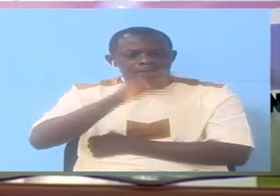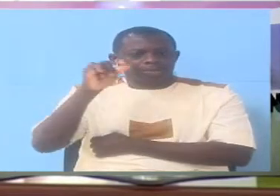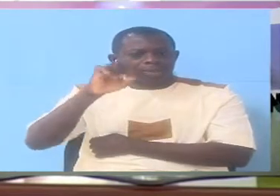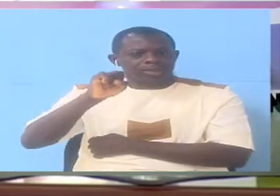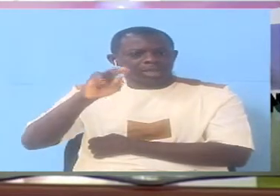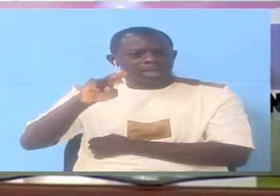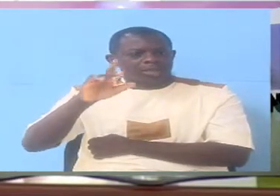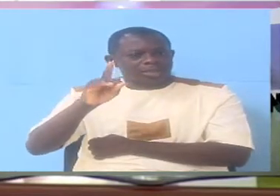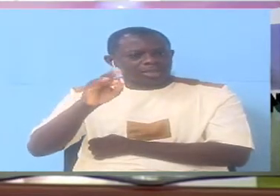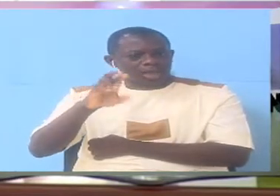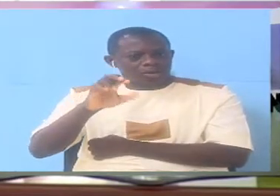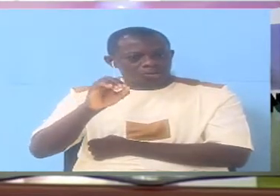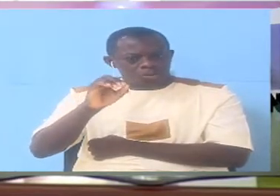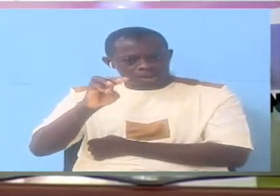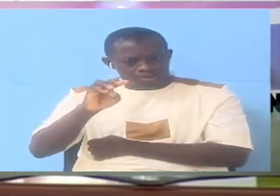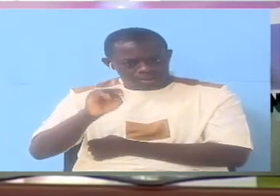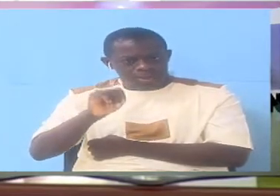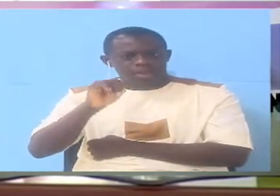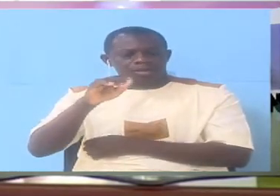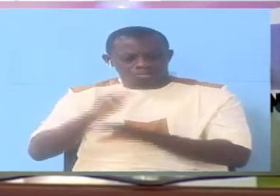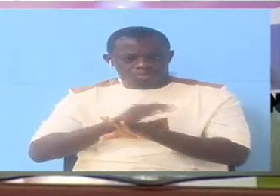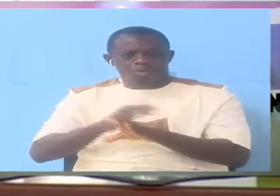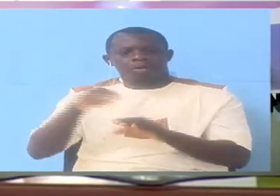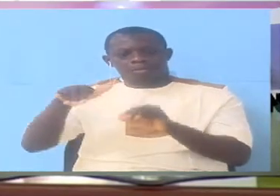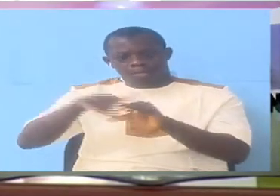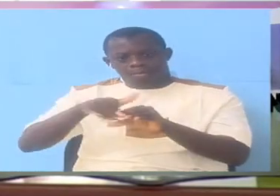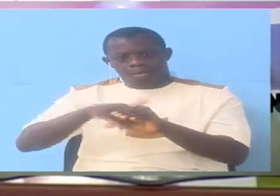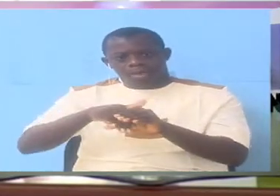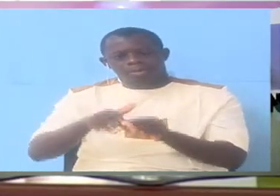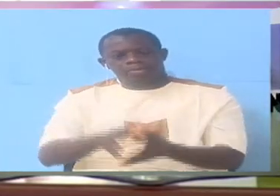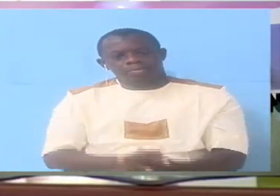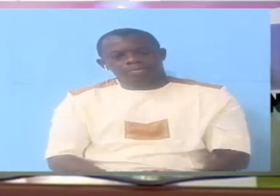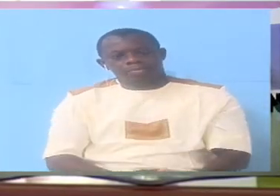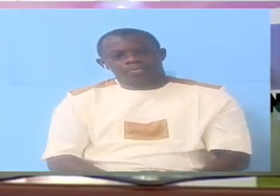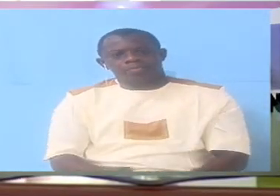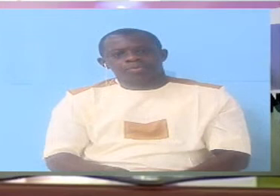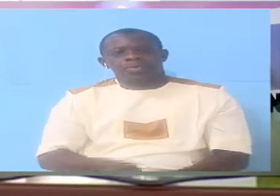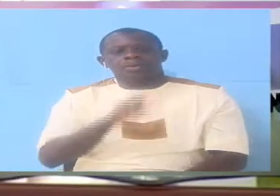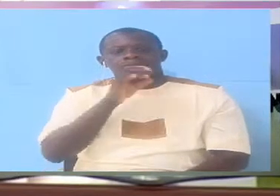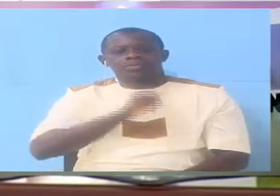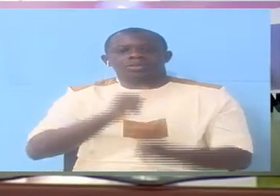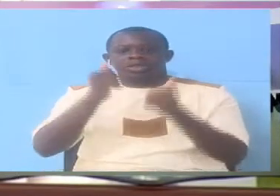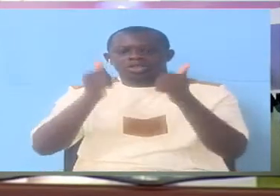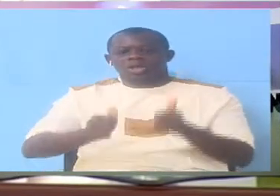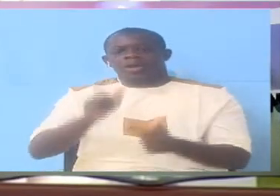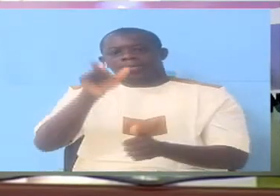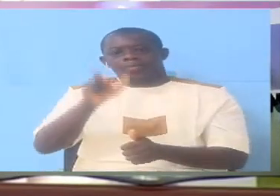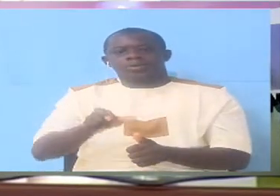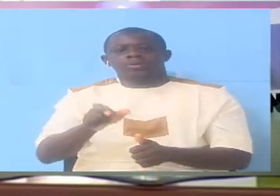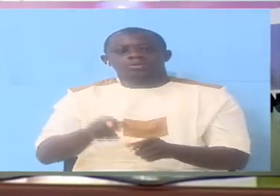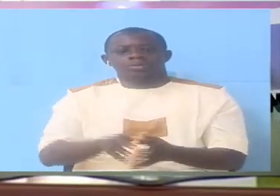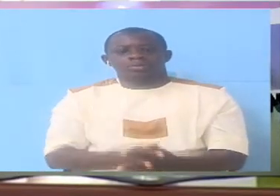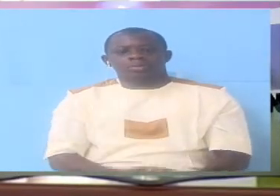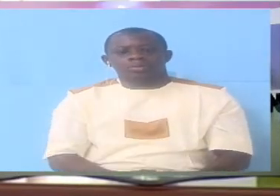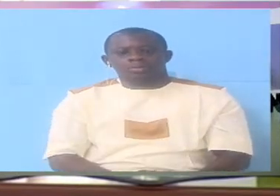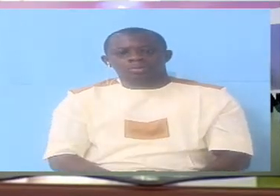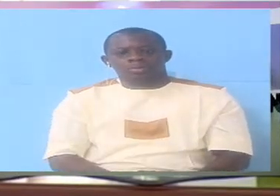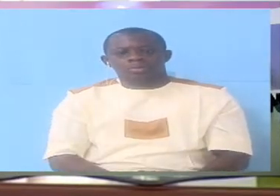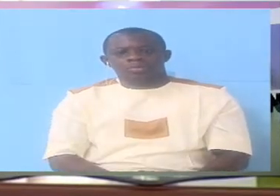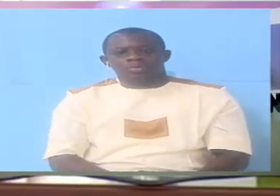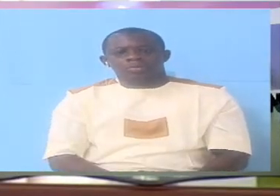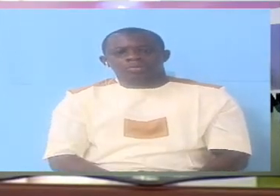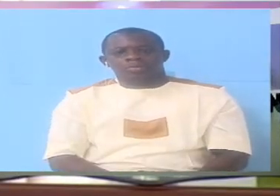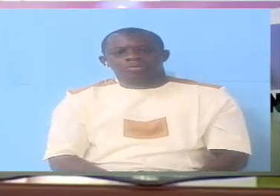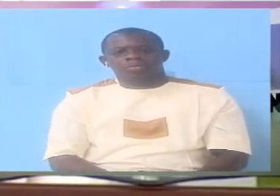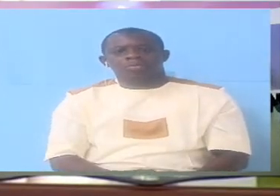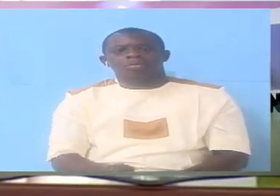naa nekk koo xam ne daan na liggéey ci gendarmerie bi. Mr. Chair, just a tip. I want to believe that this is in